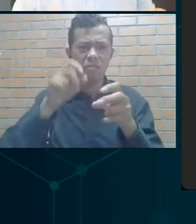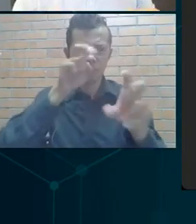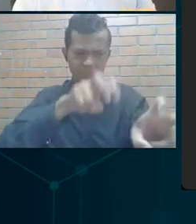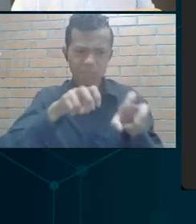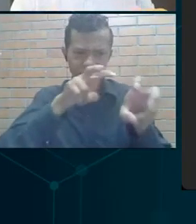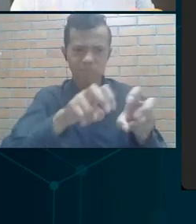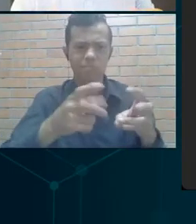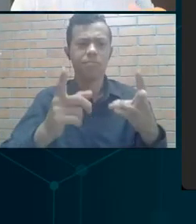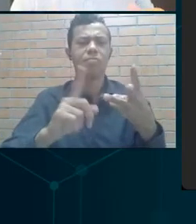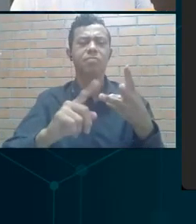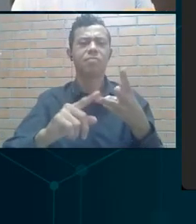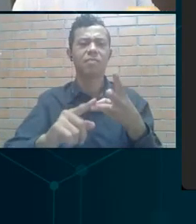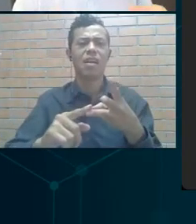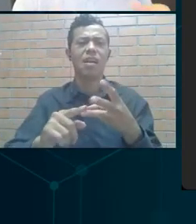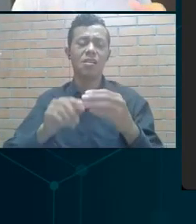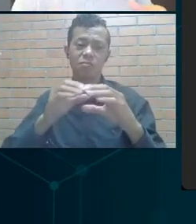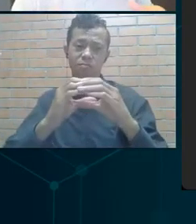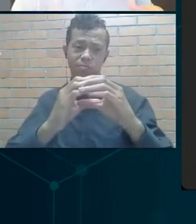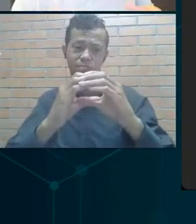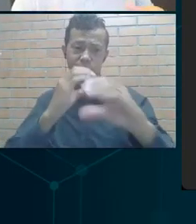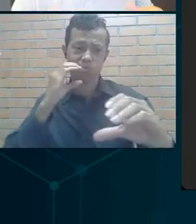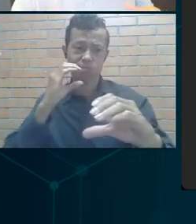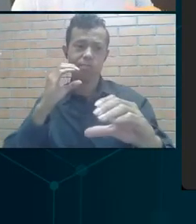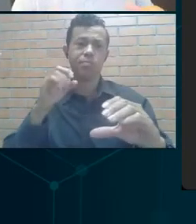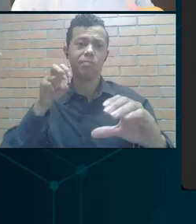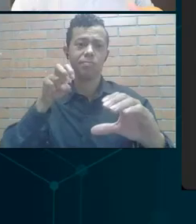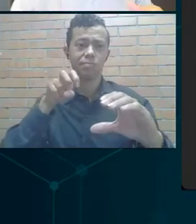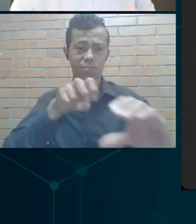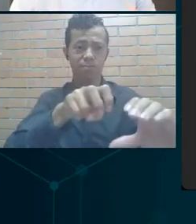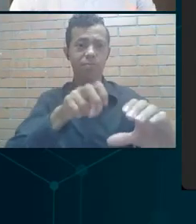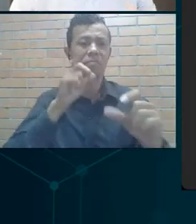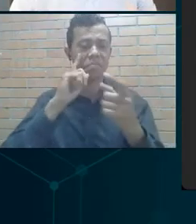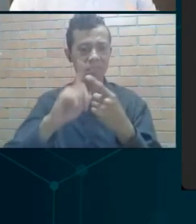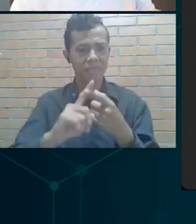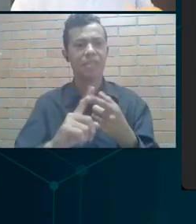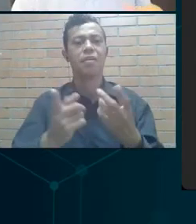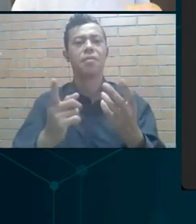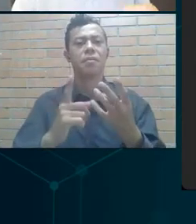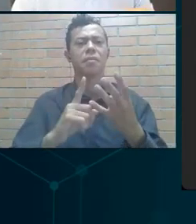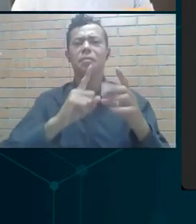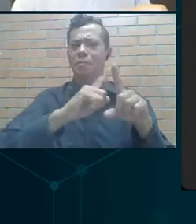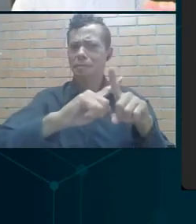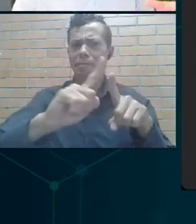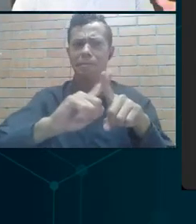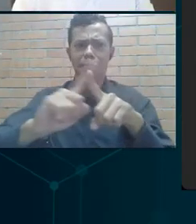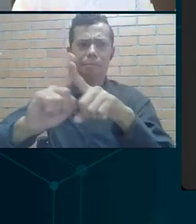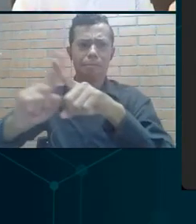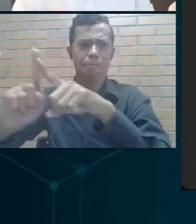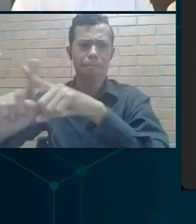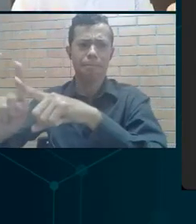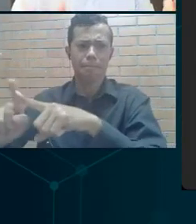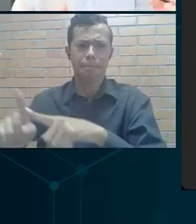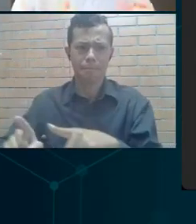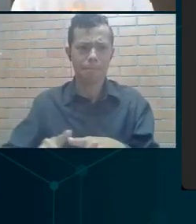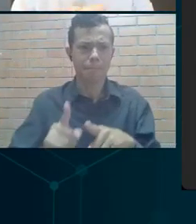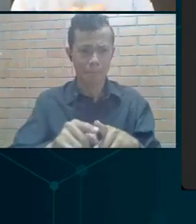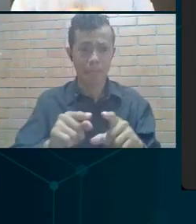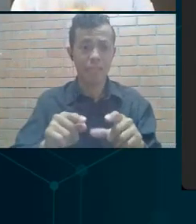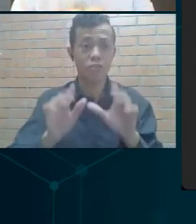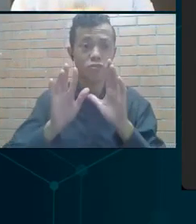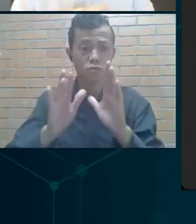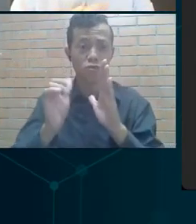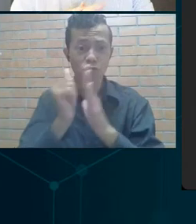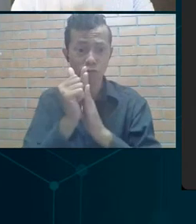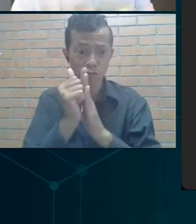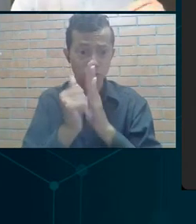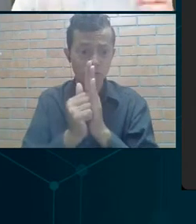Everywhere you look, even within your home, if you start to look around at your devices, I'm sure you have now devices that you're connecting directly to the router